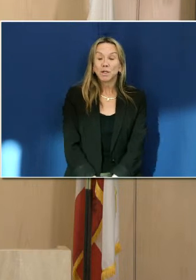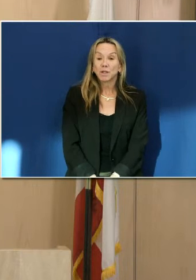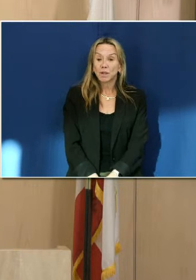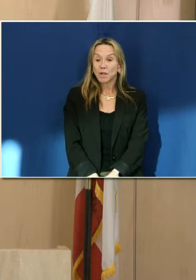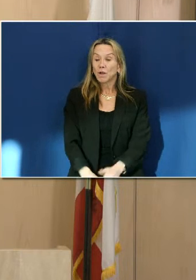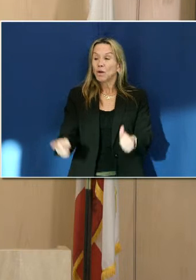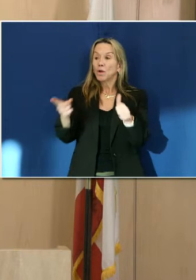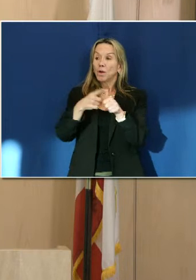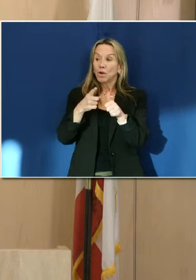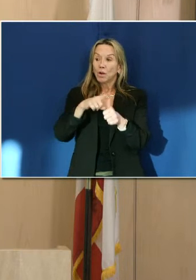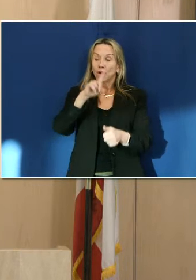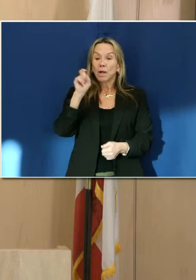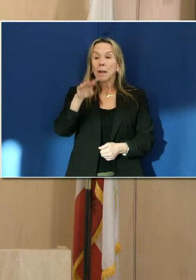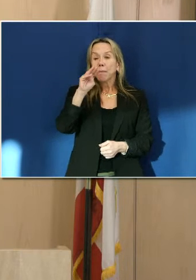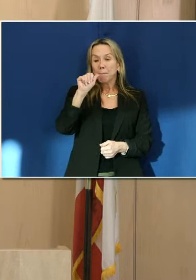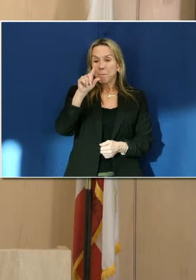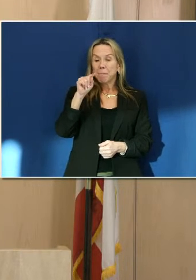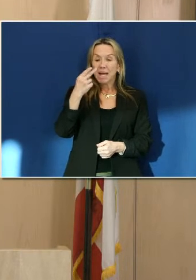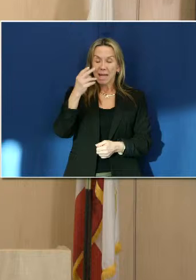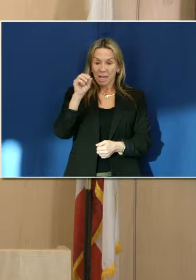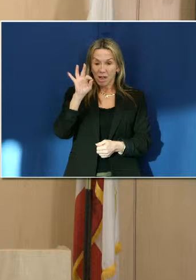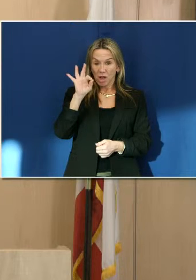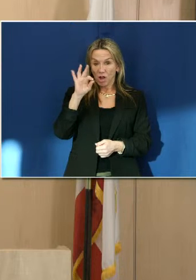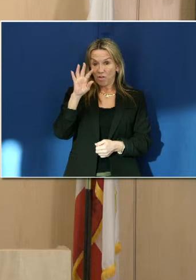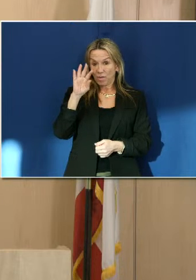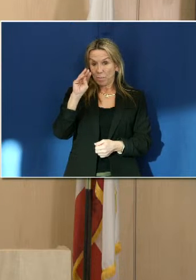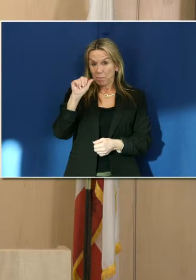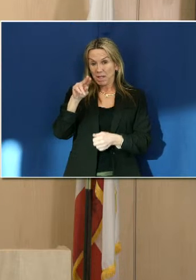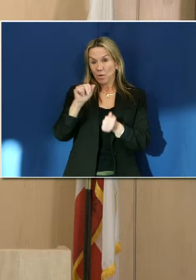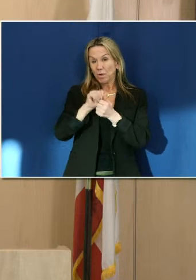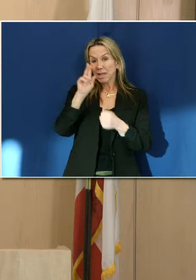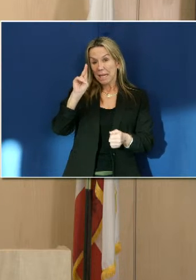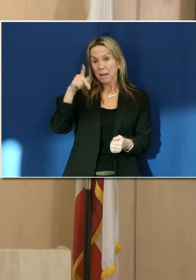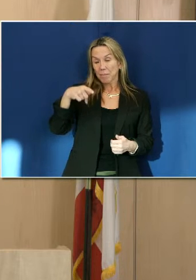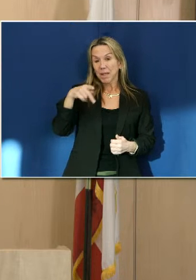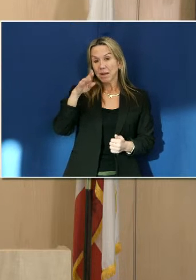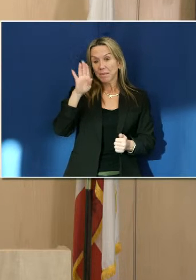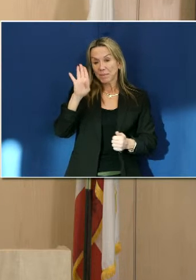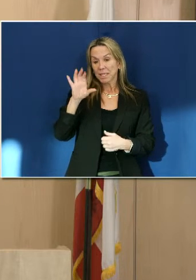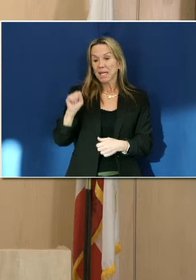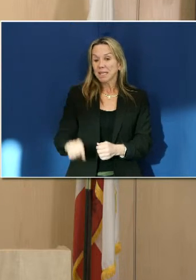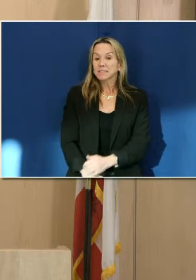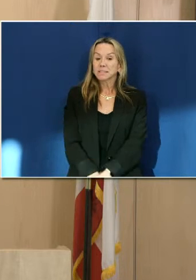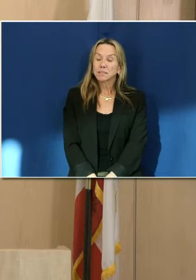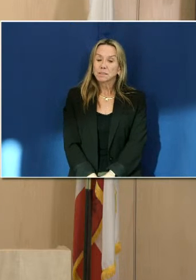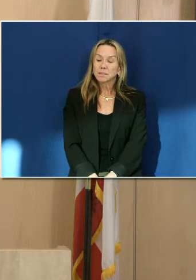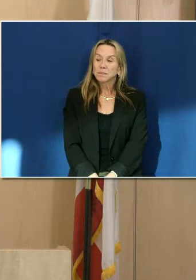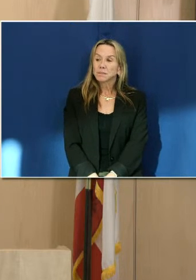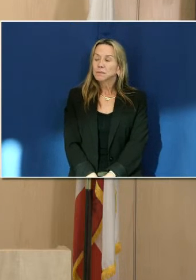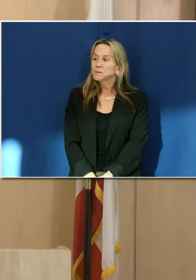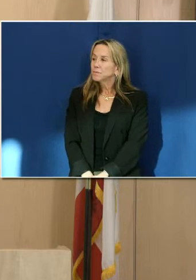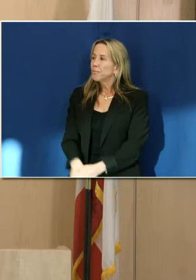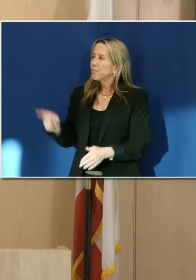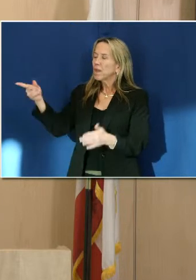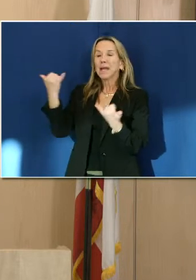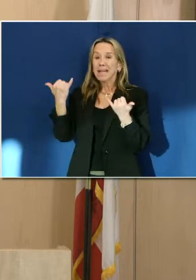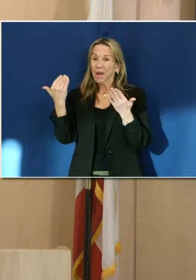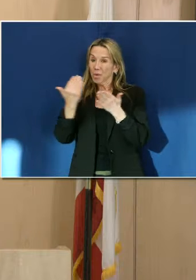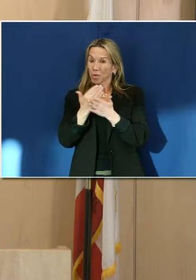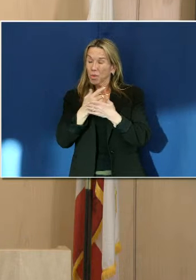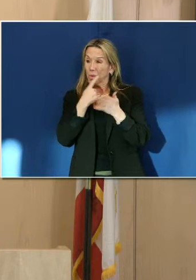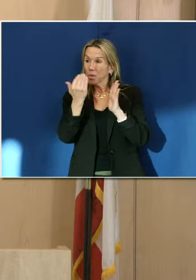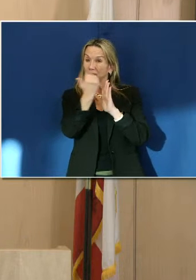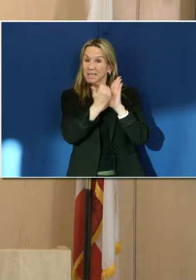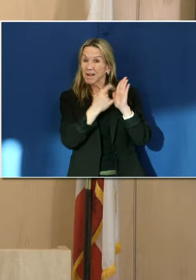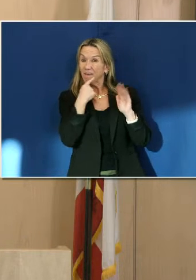First question will be from Matt Hoffman with KPBS. Hi, I know today the CDC issued some new guidance saying while a